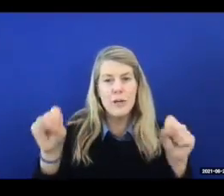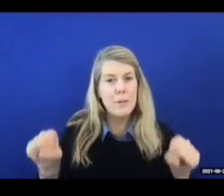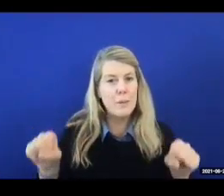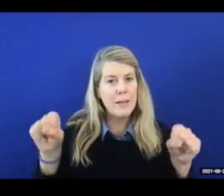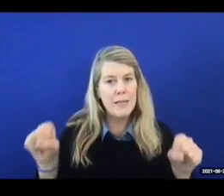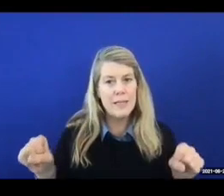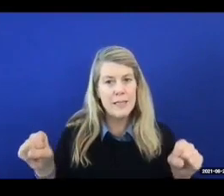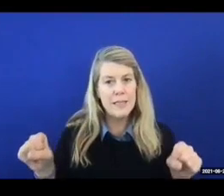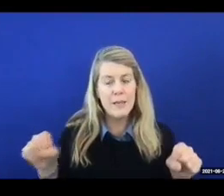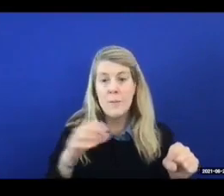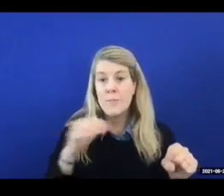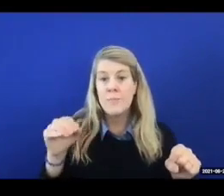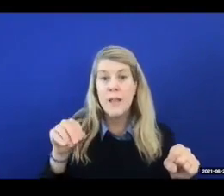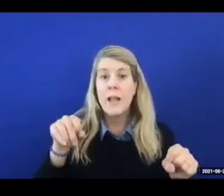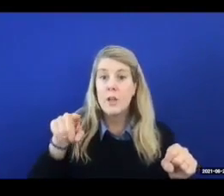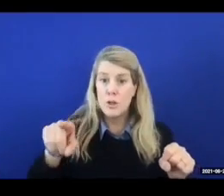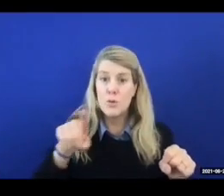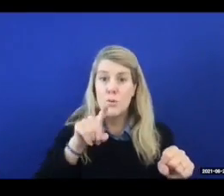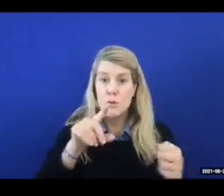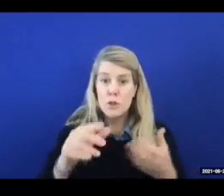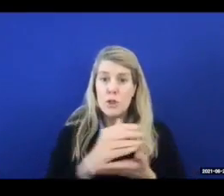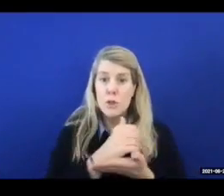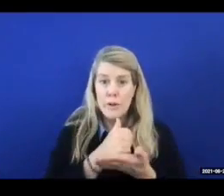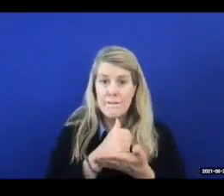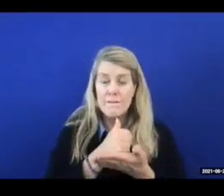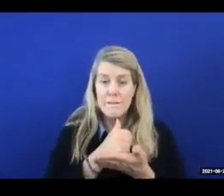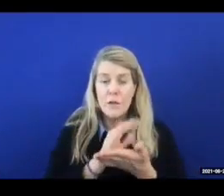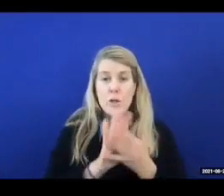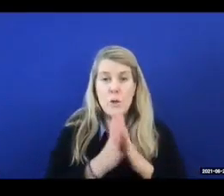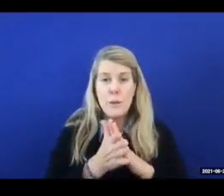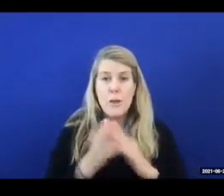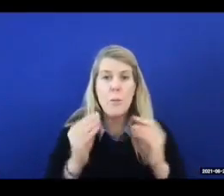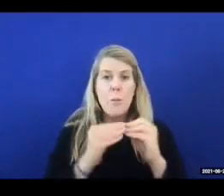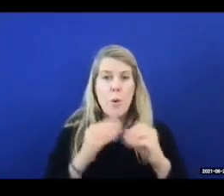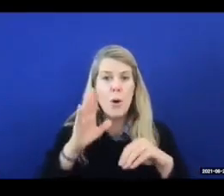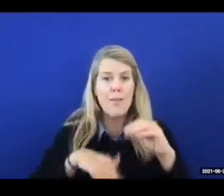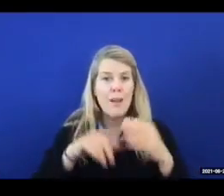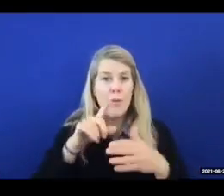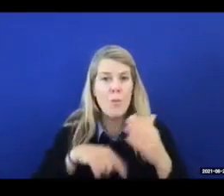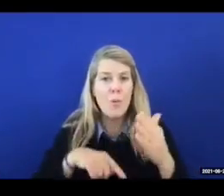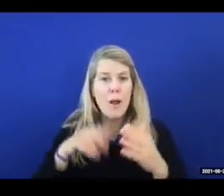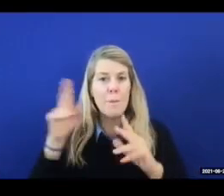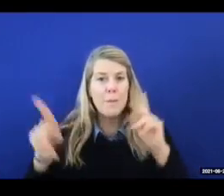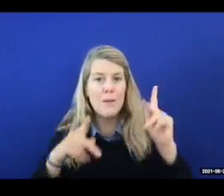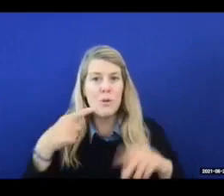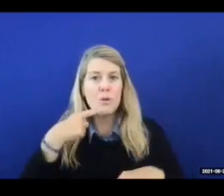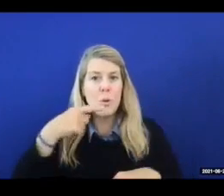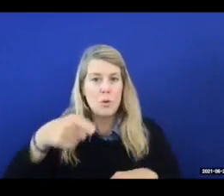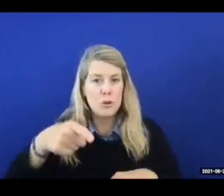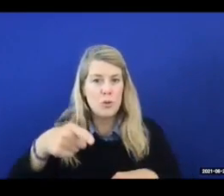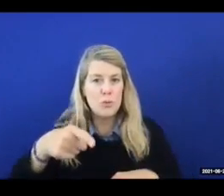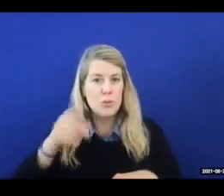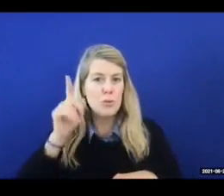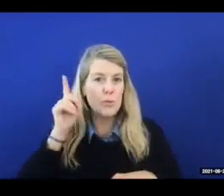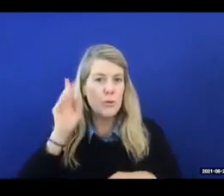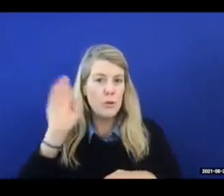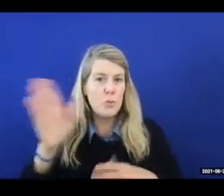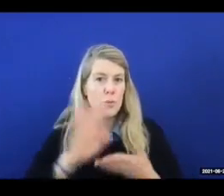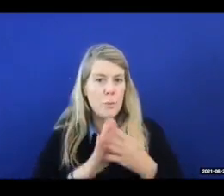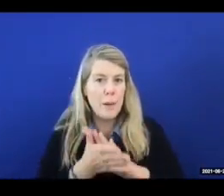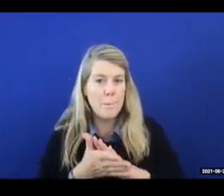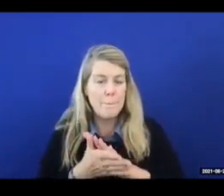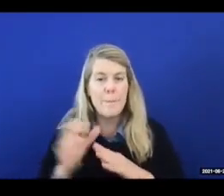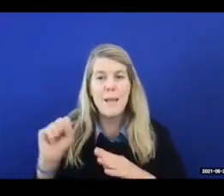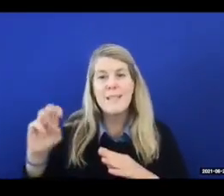most importantly, you're deserving to be more than what you were told that you were going to be. But something that SMC